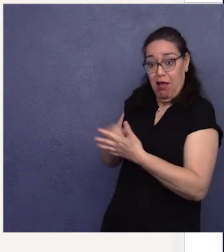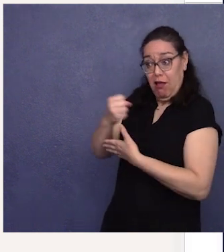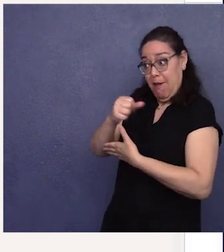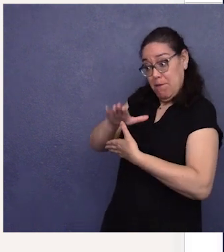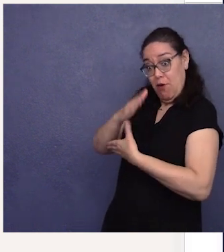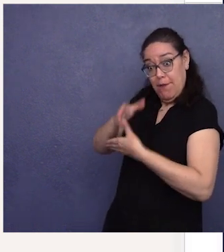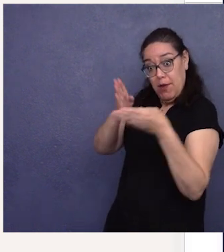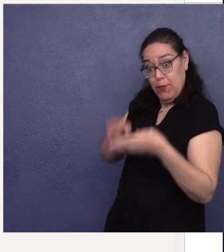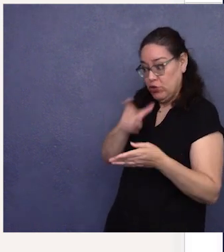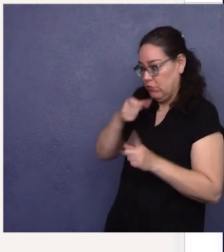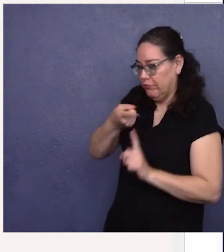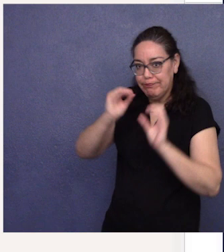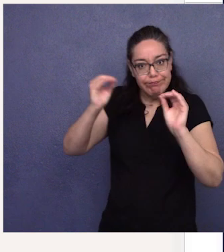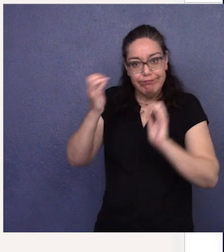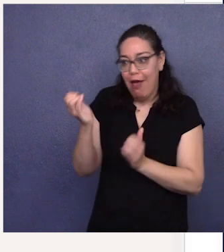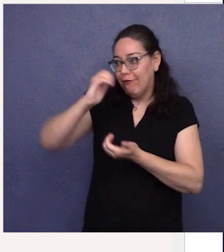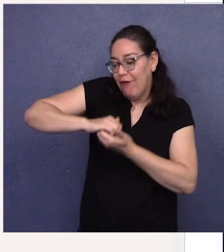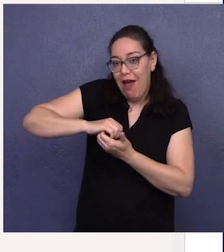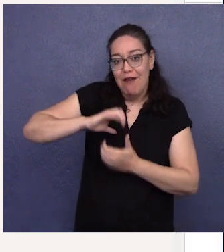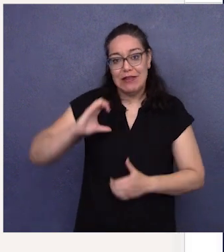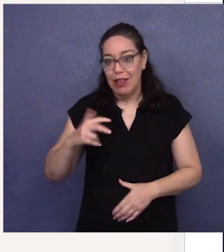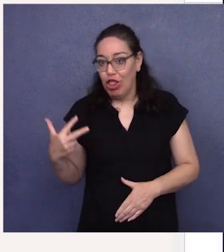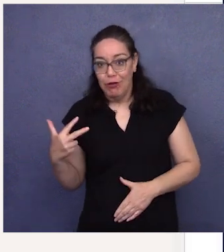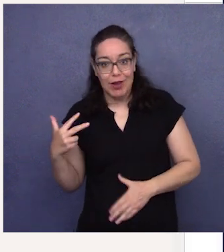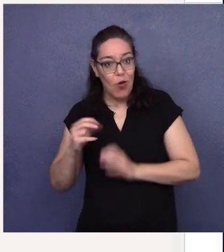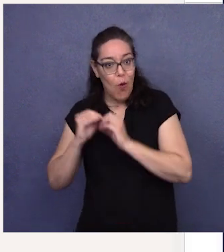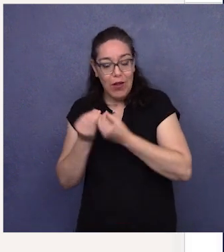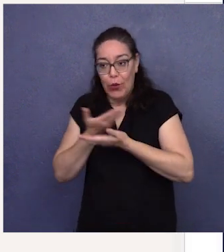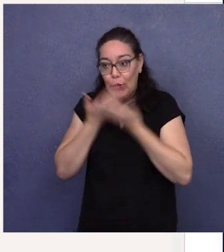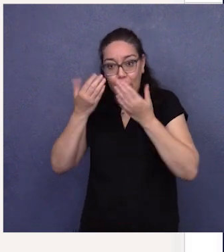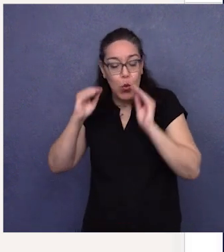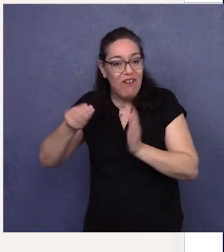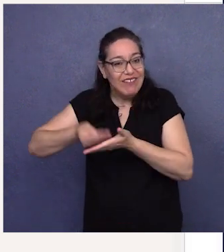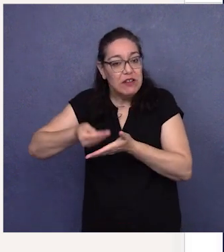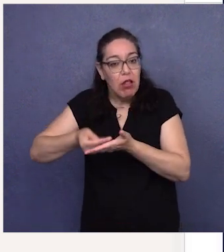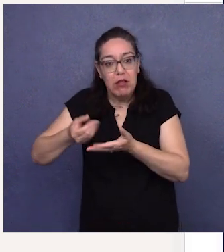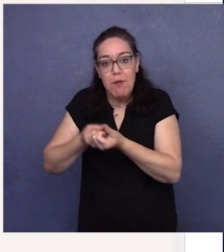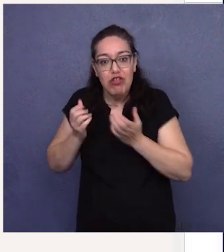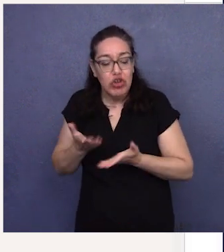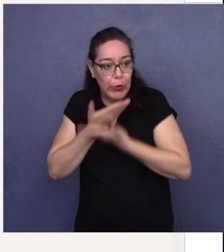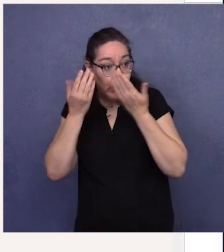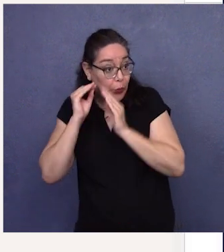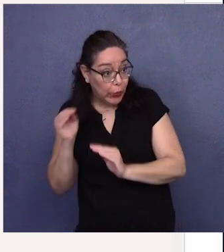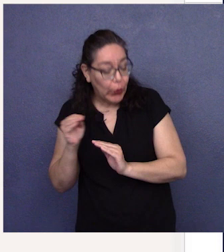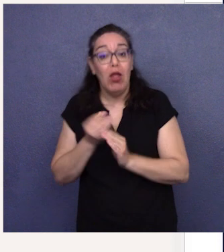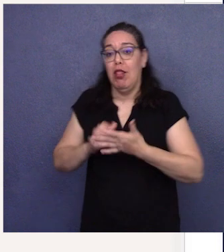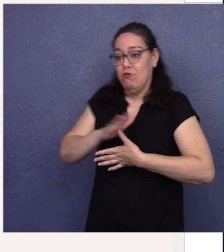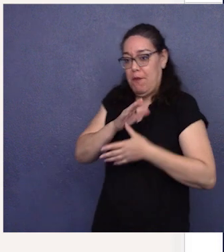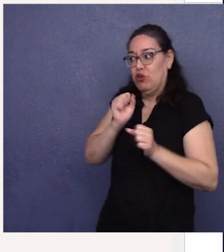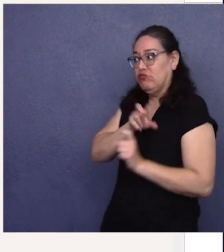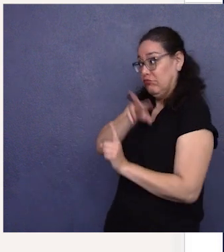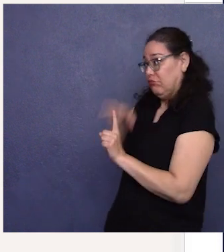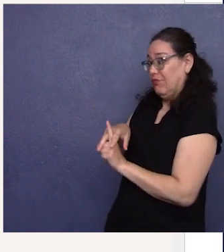who is not affiliated with a C3 organization or fiscal sponsorship, you can apply